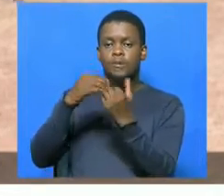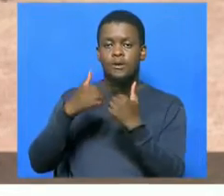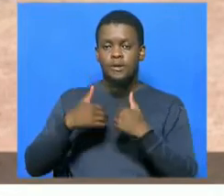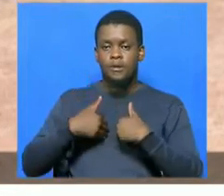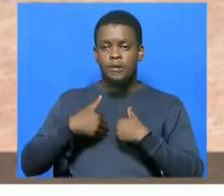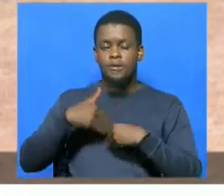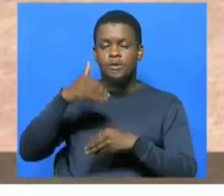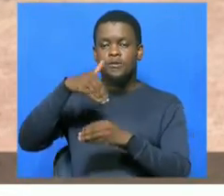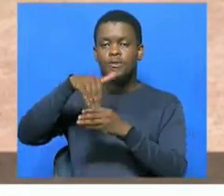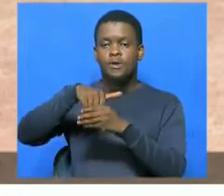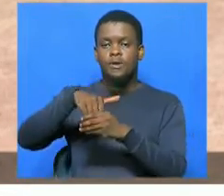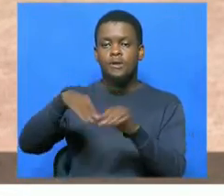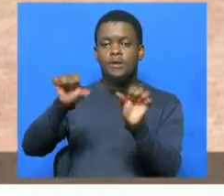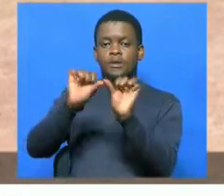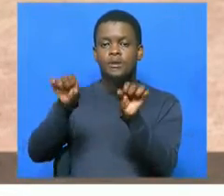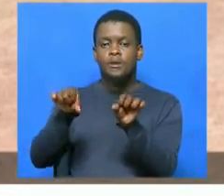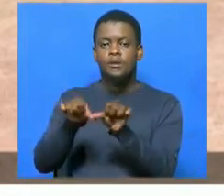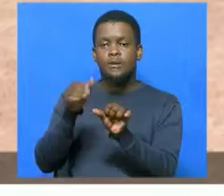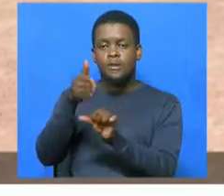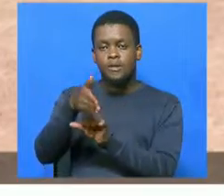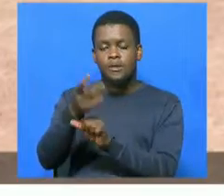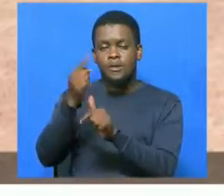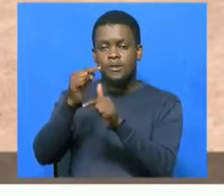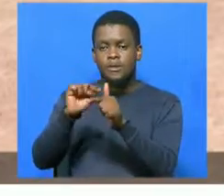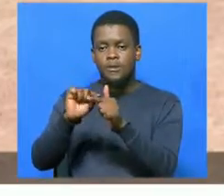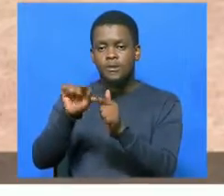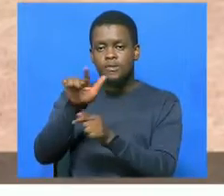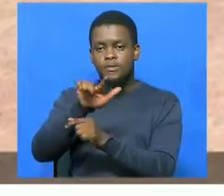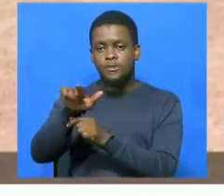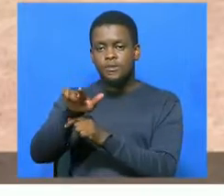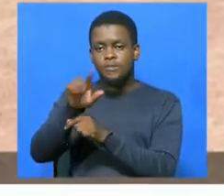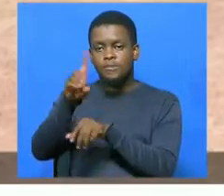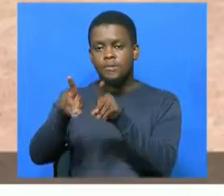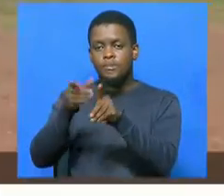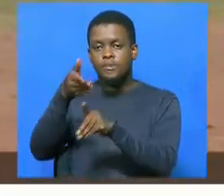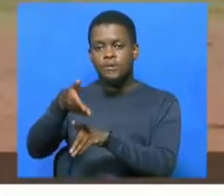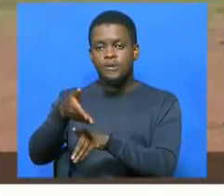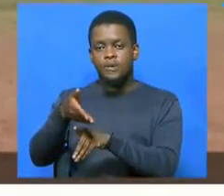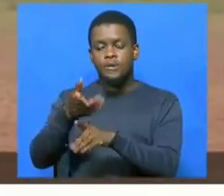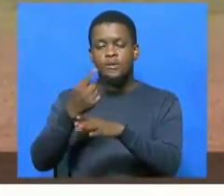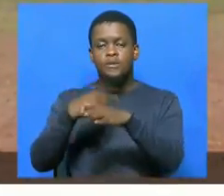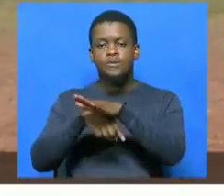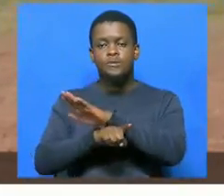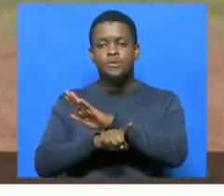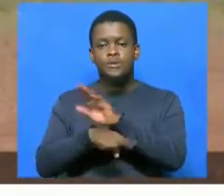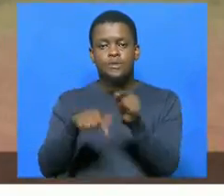from Khanzi Township so far, and 20 of them consistently attending the training.